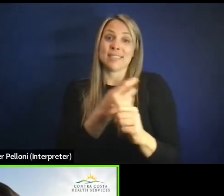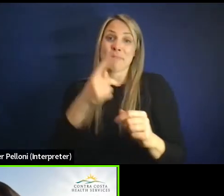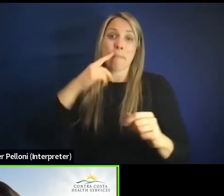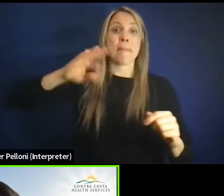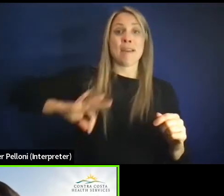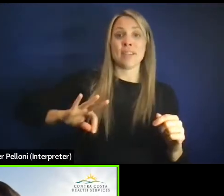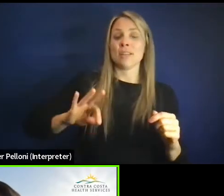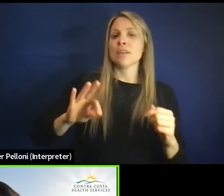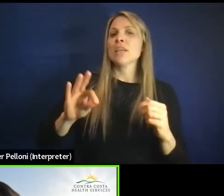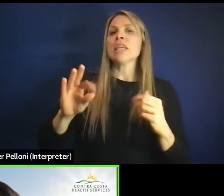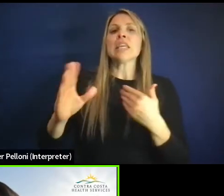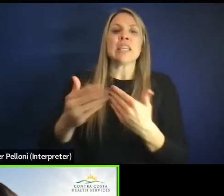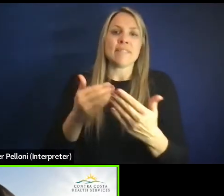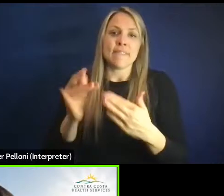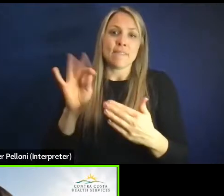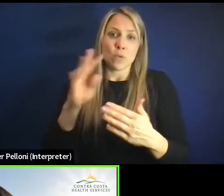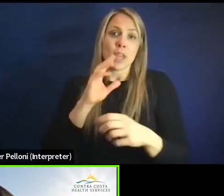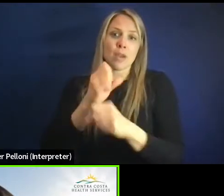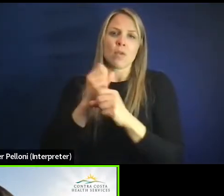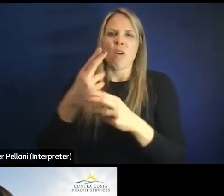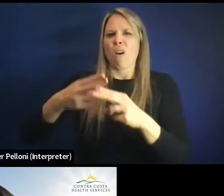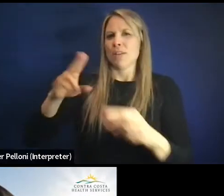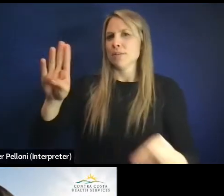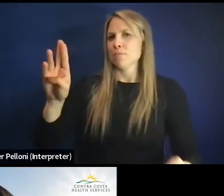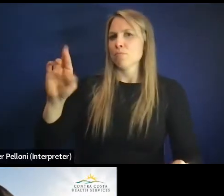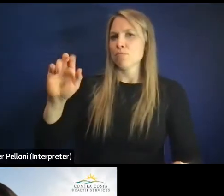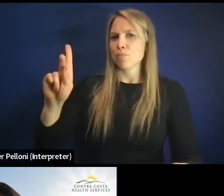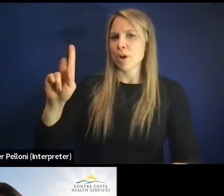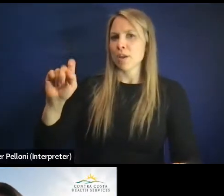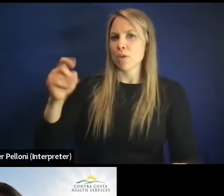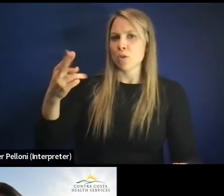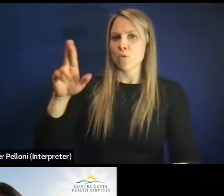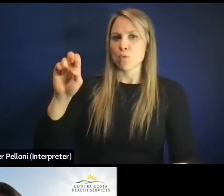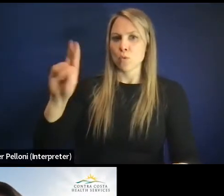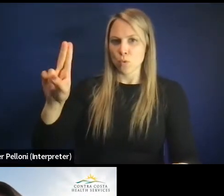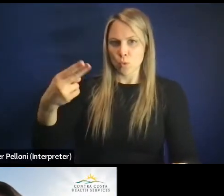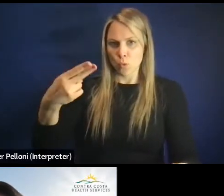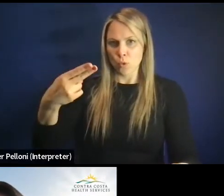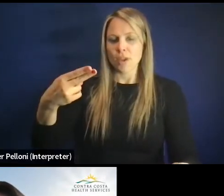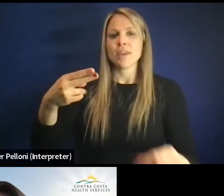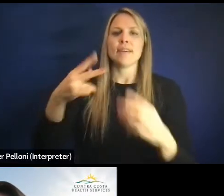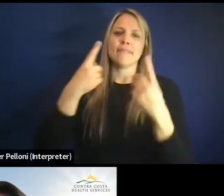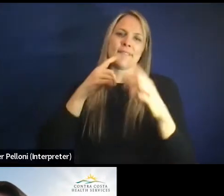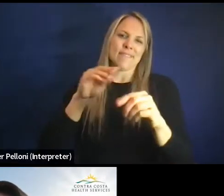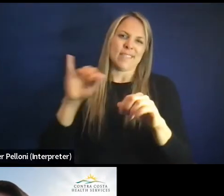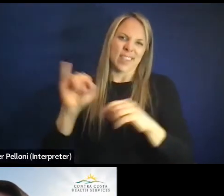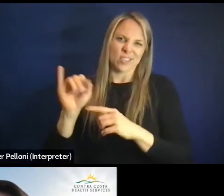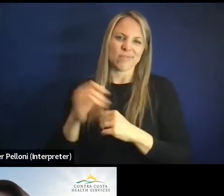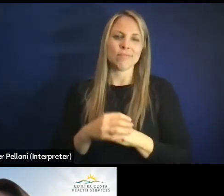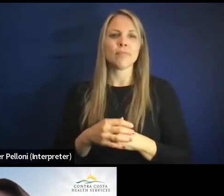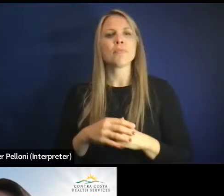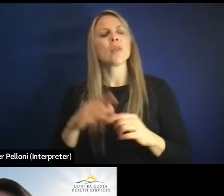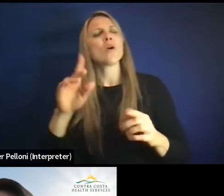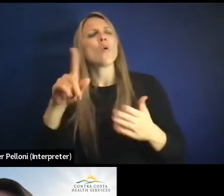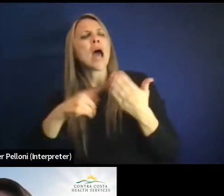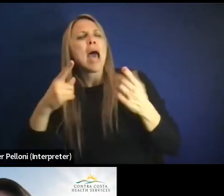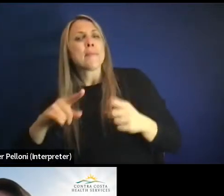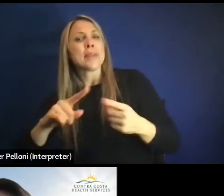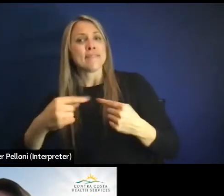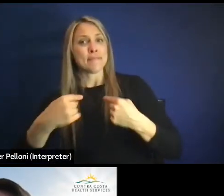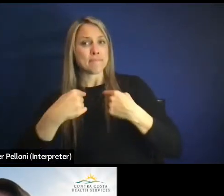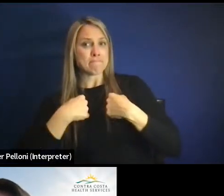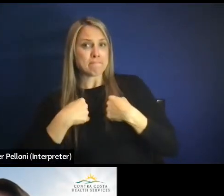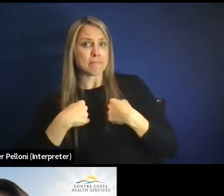get one of those breakthrough infections. Well, what if I've already had COVID or my child has already had COVID? What about